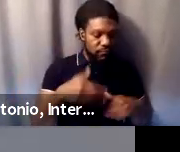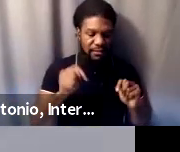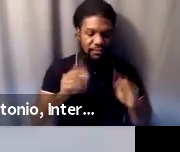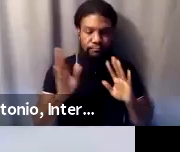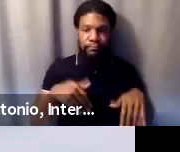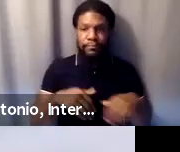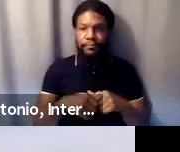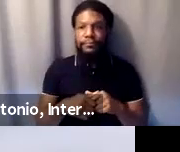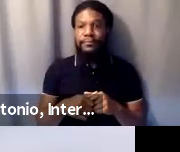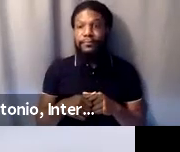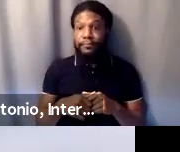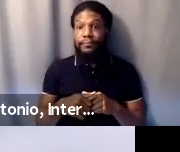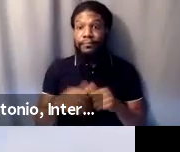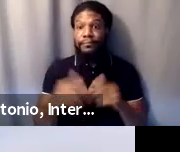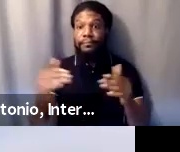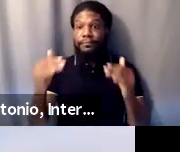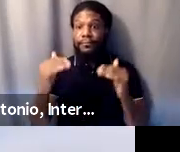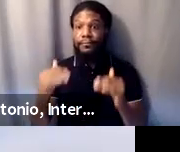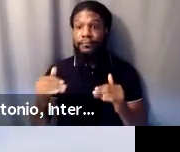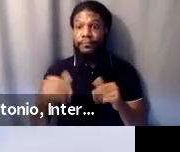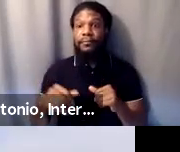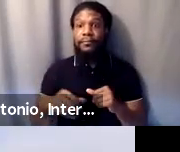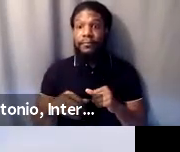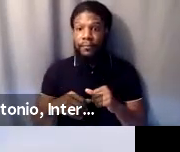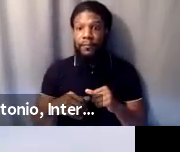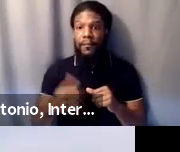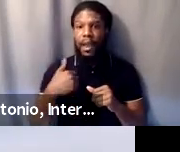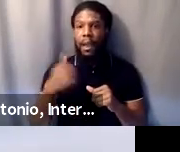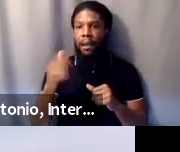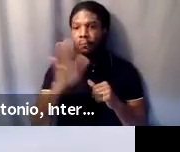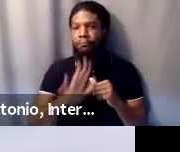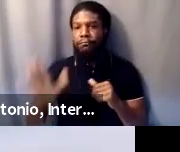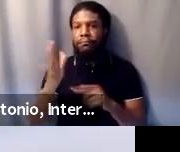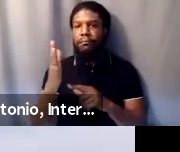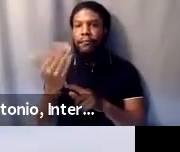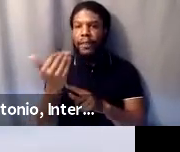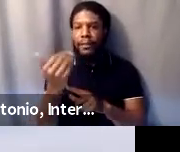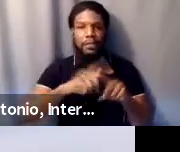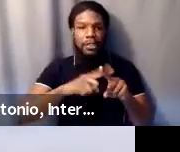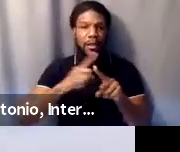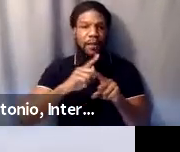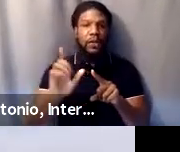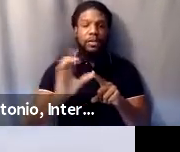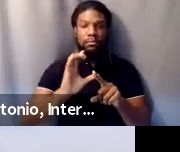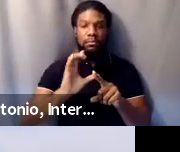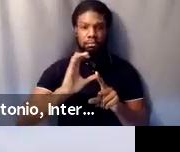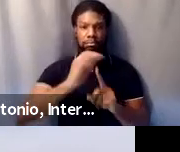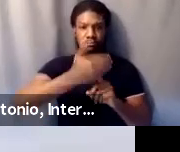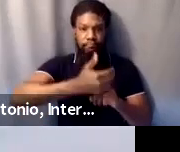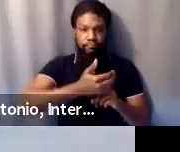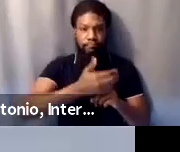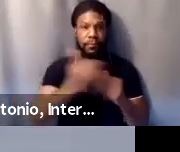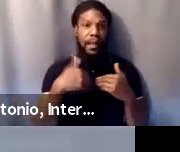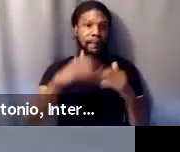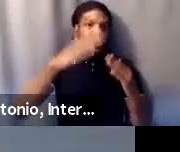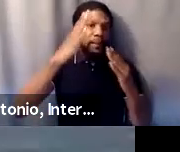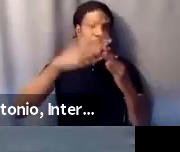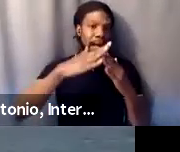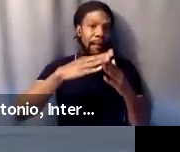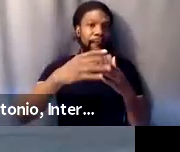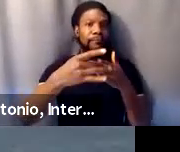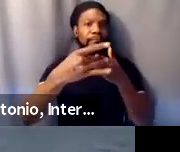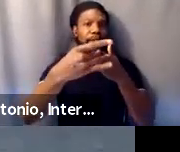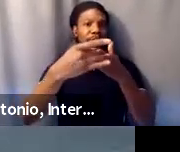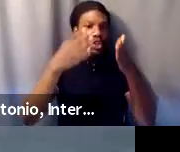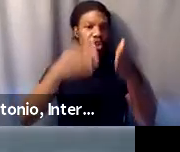There are around 15 members featured in the Jamaican John Canoe. There's John Canoe, which is the leader, or the house head, or